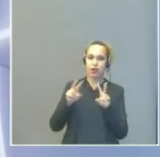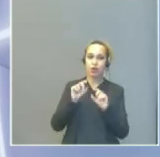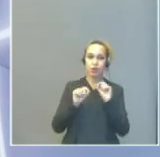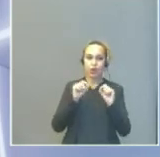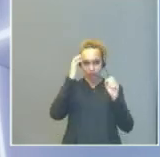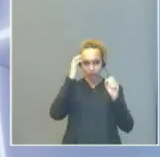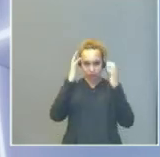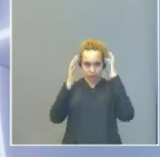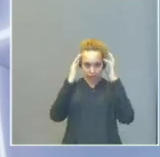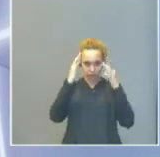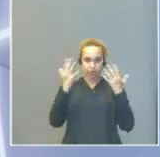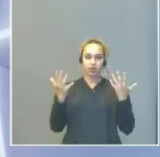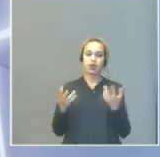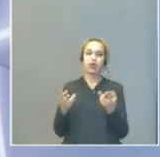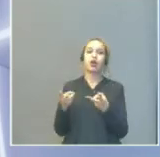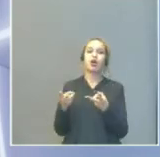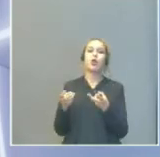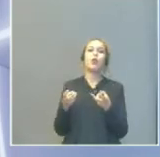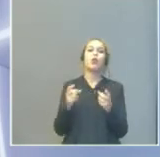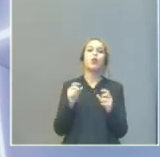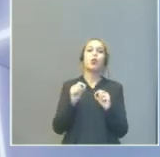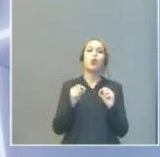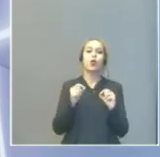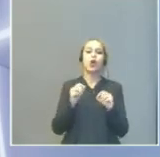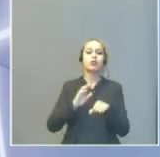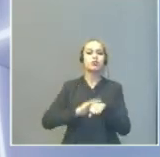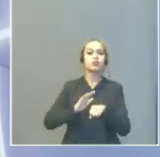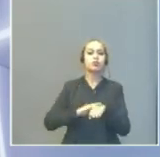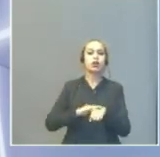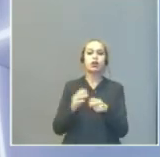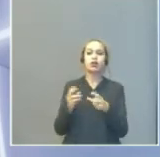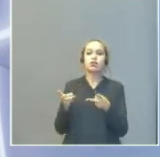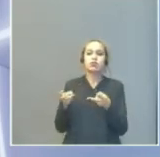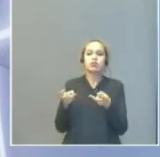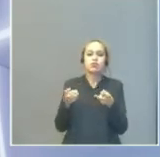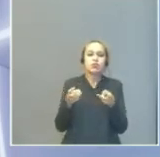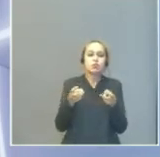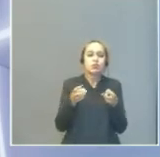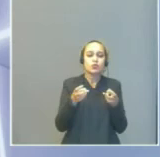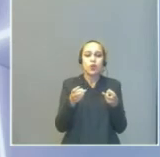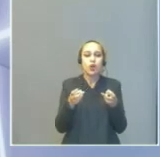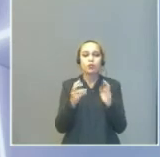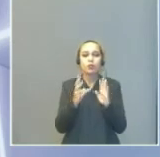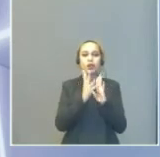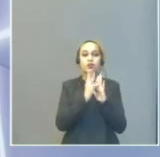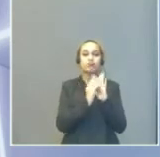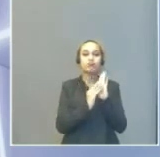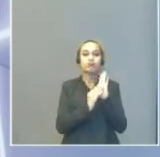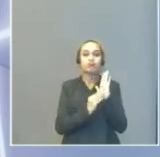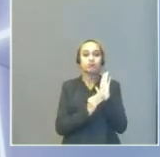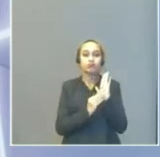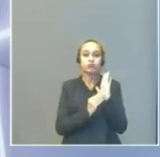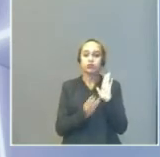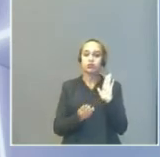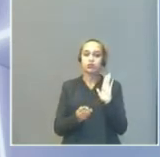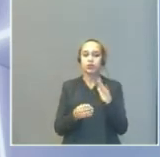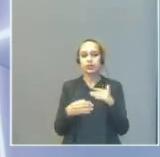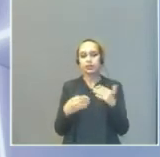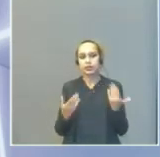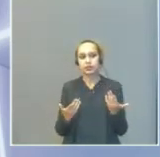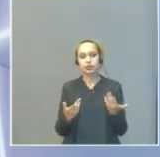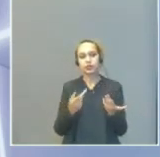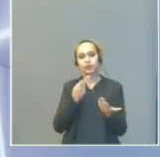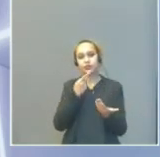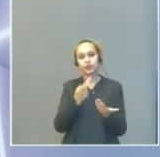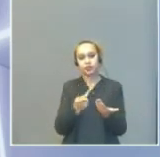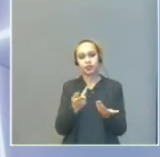for the same. It's about a search for synthesis. I would instead urge diffraction along